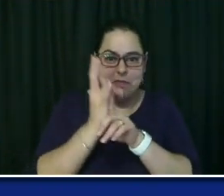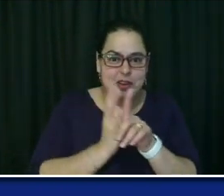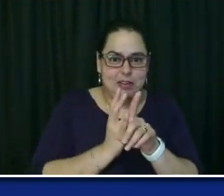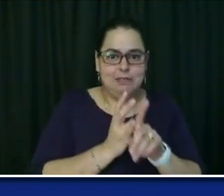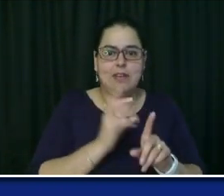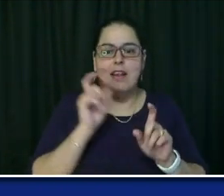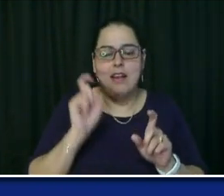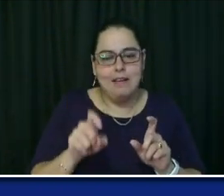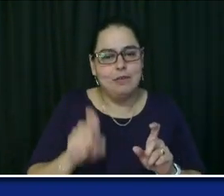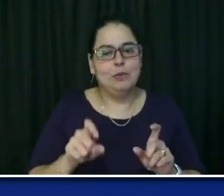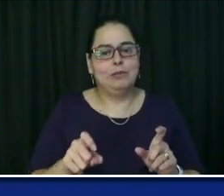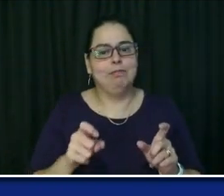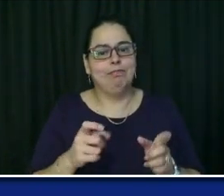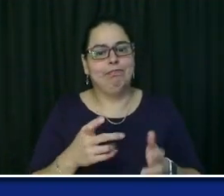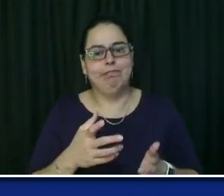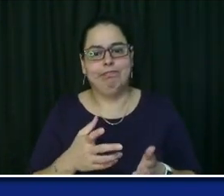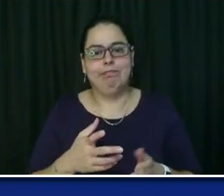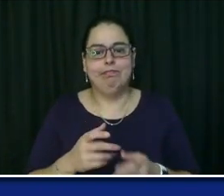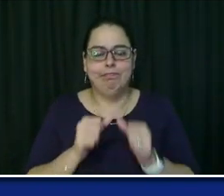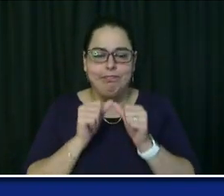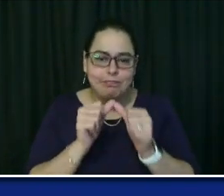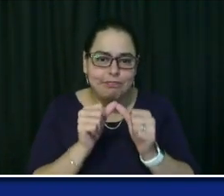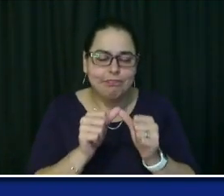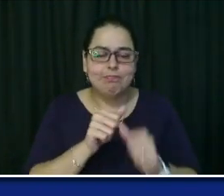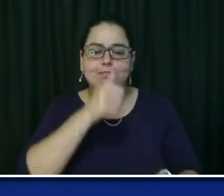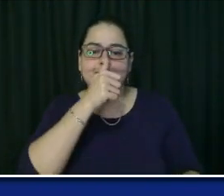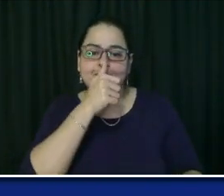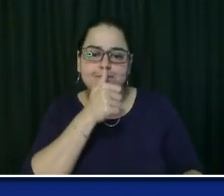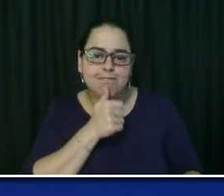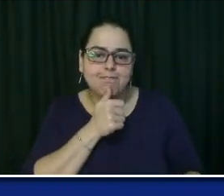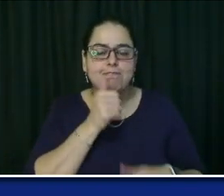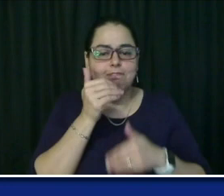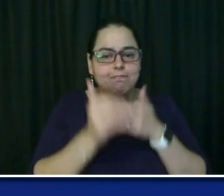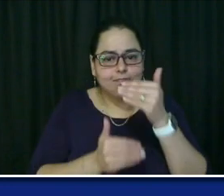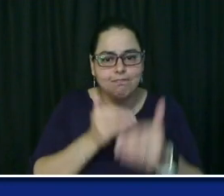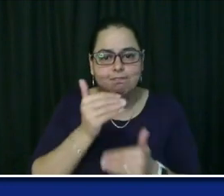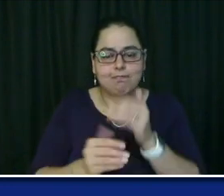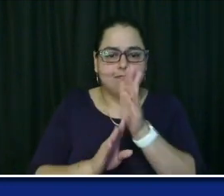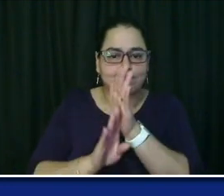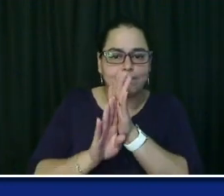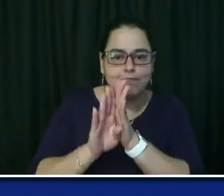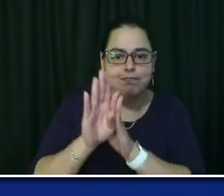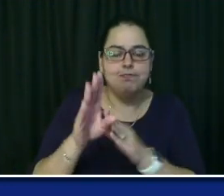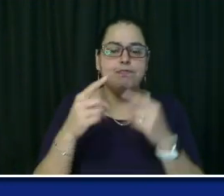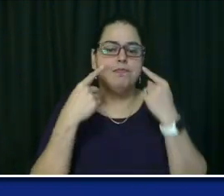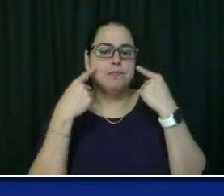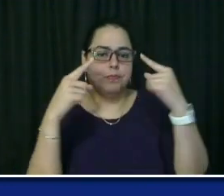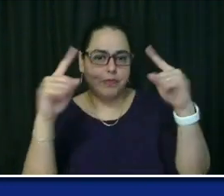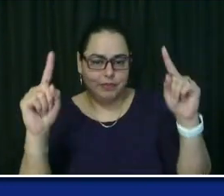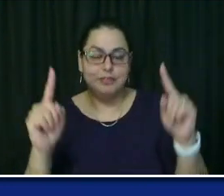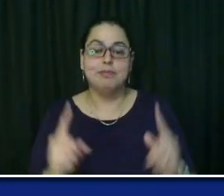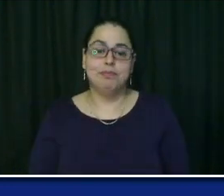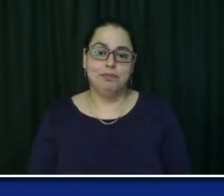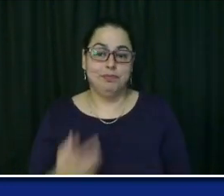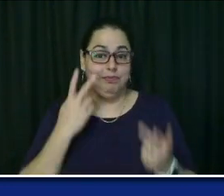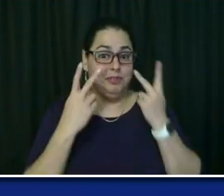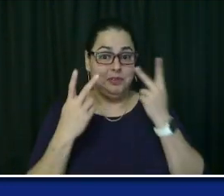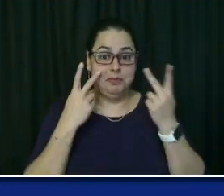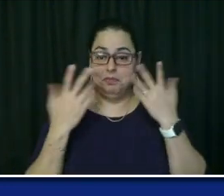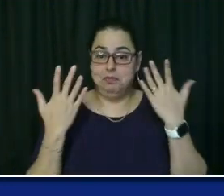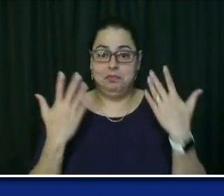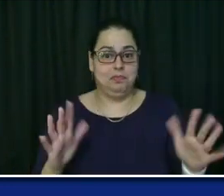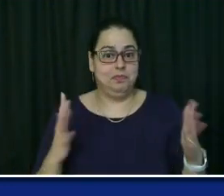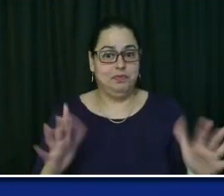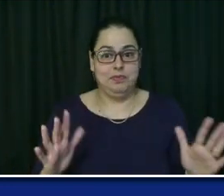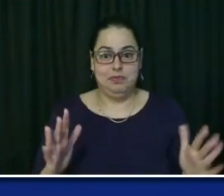It's pragmatic. It's what works. And what's working right now is that people like Mayor Williams and other local elected